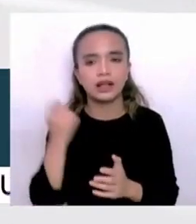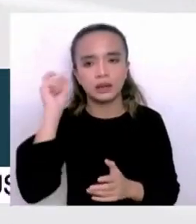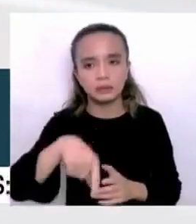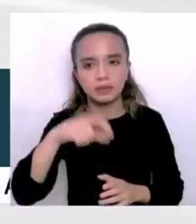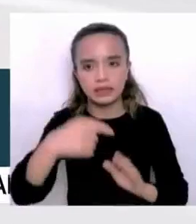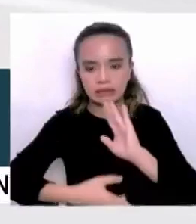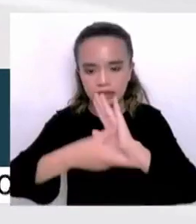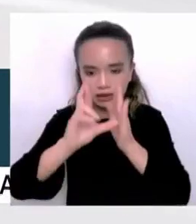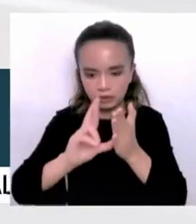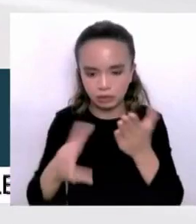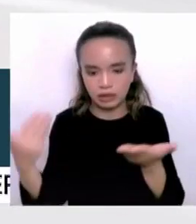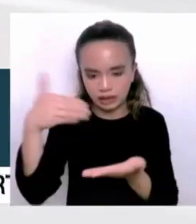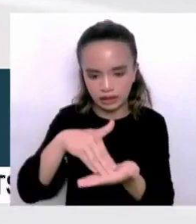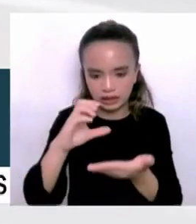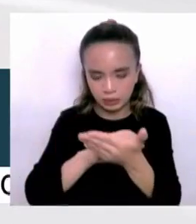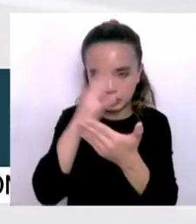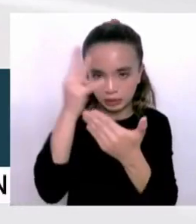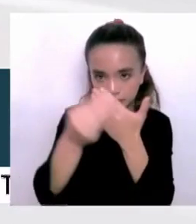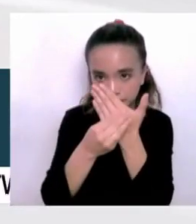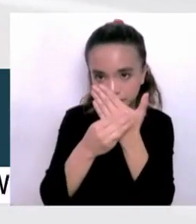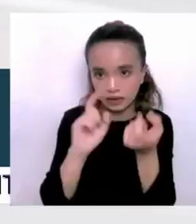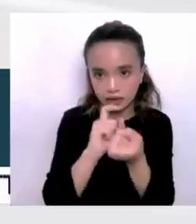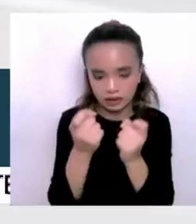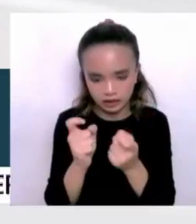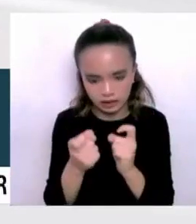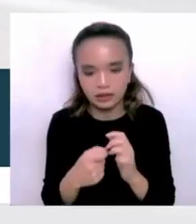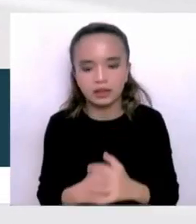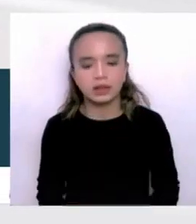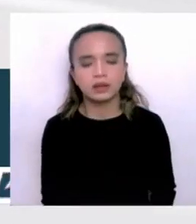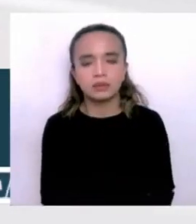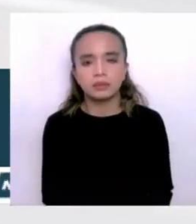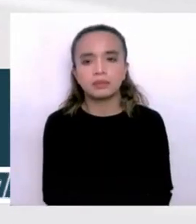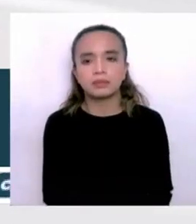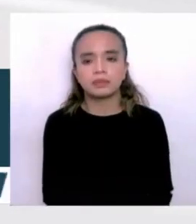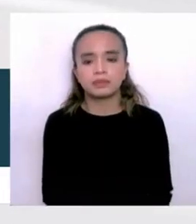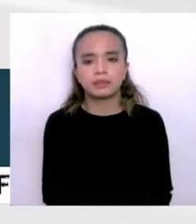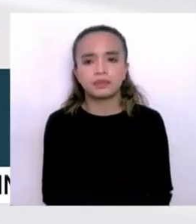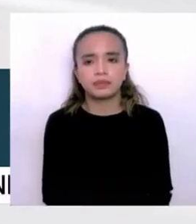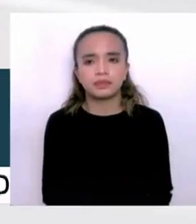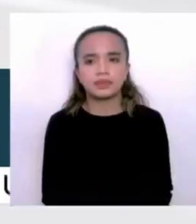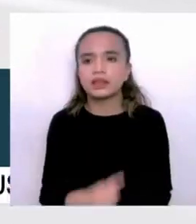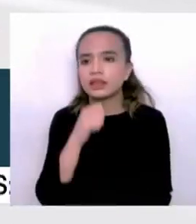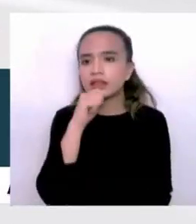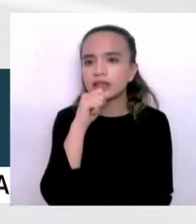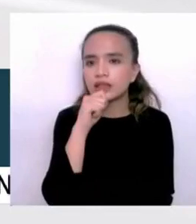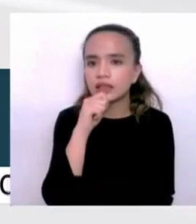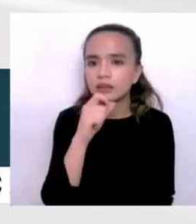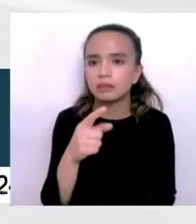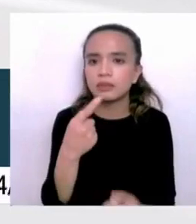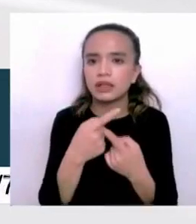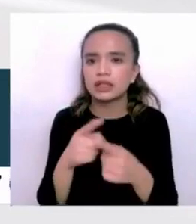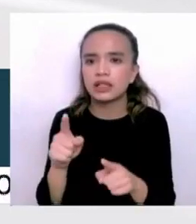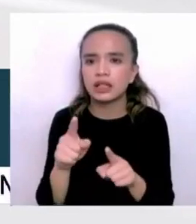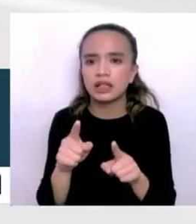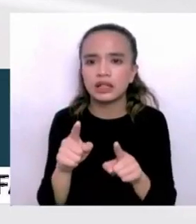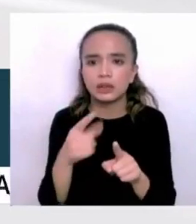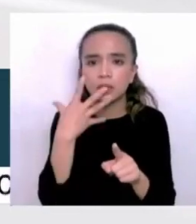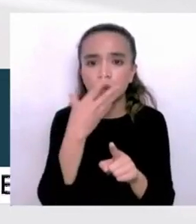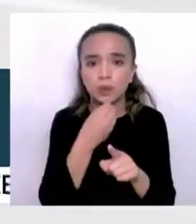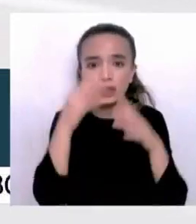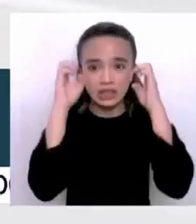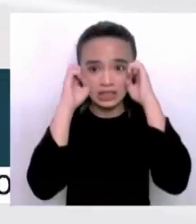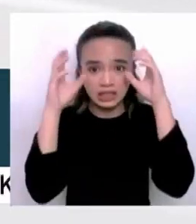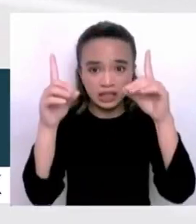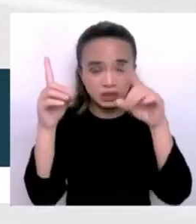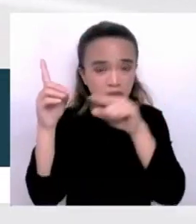that curriculum. We are already in the technological age. At not only that, matatanda na ang mga nasa education